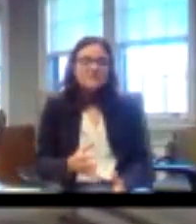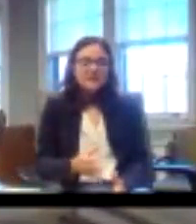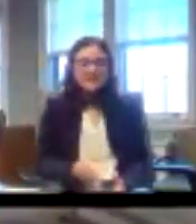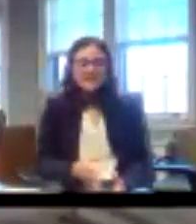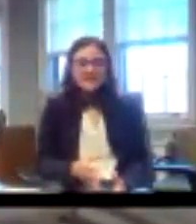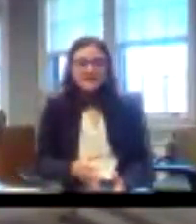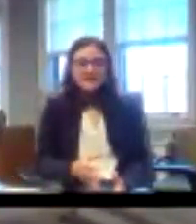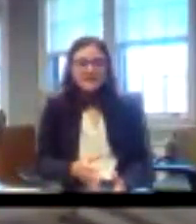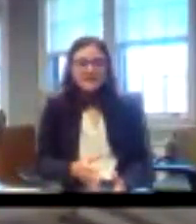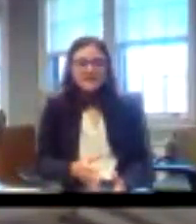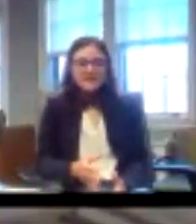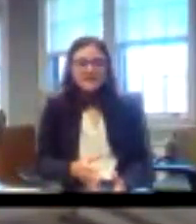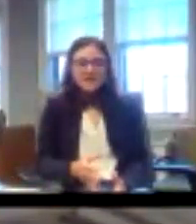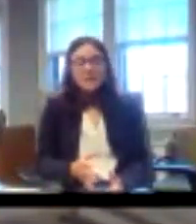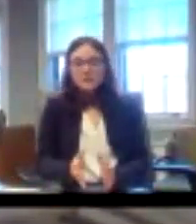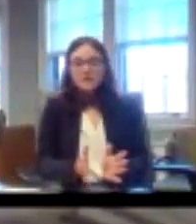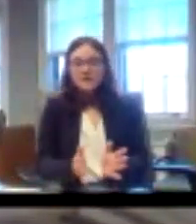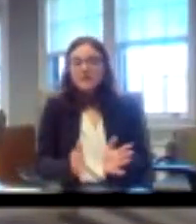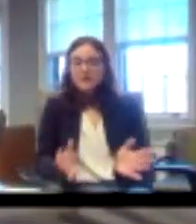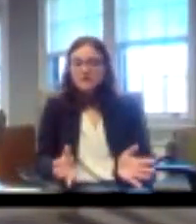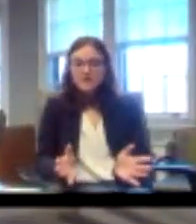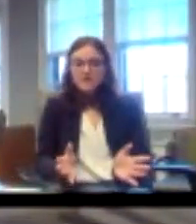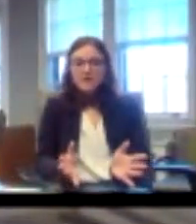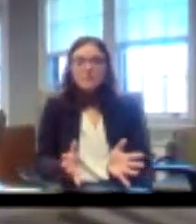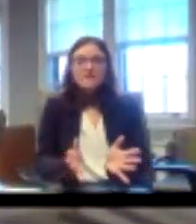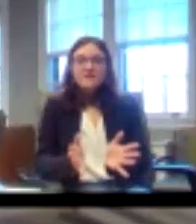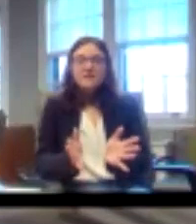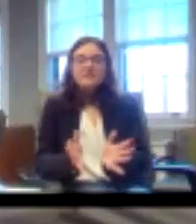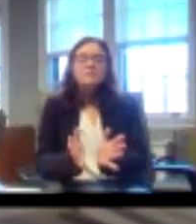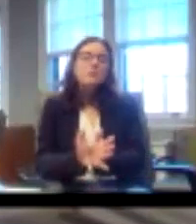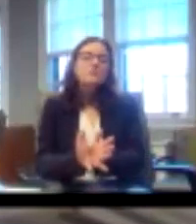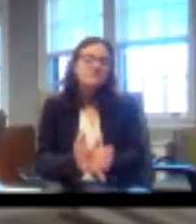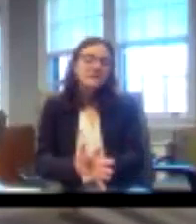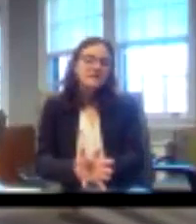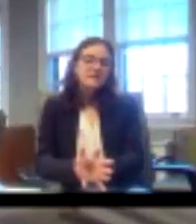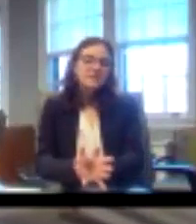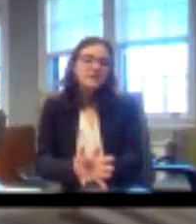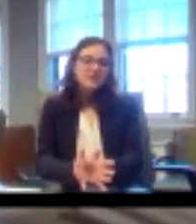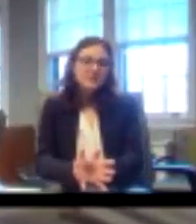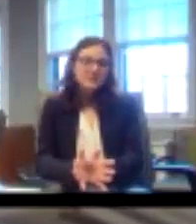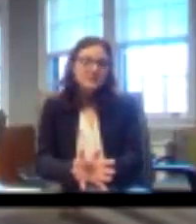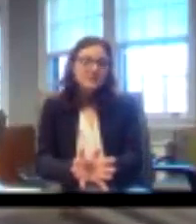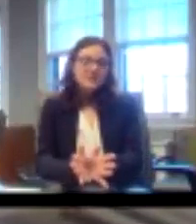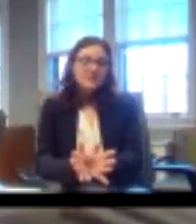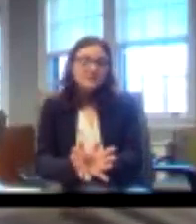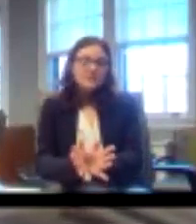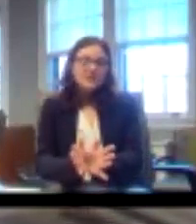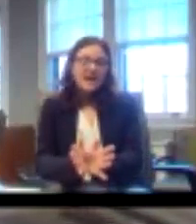That finding is, I would recommend it cautiously, but it's an important finding